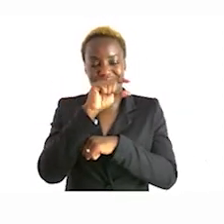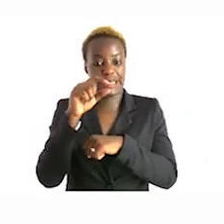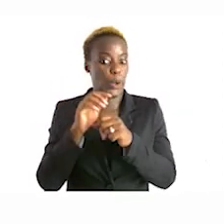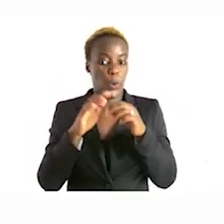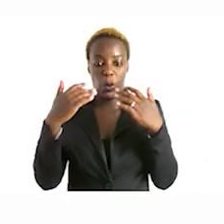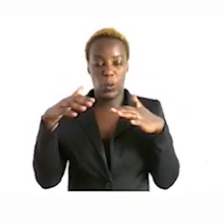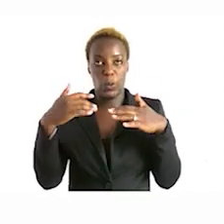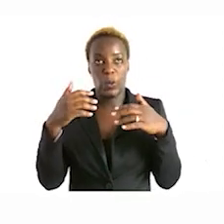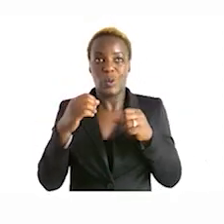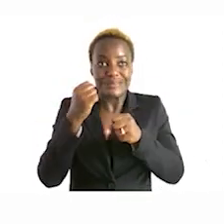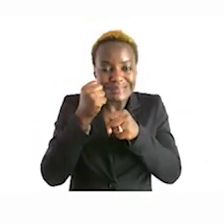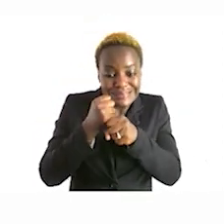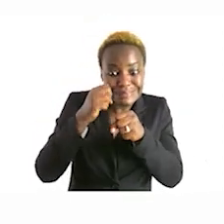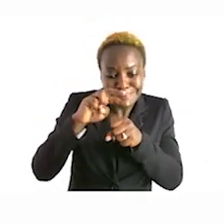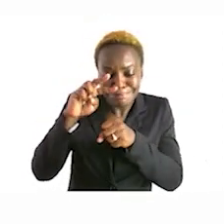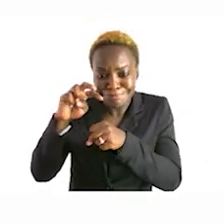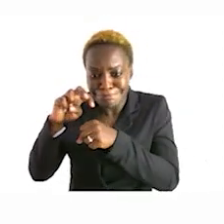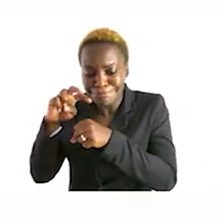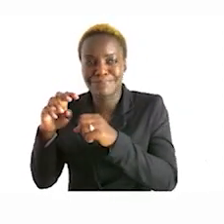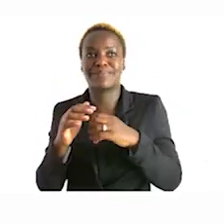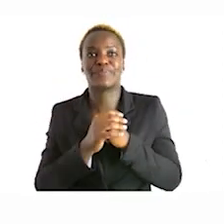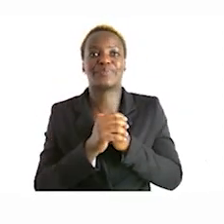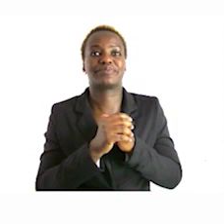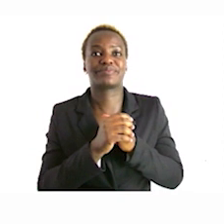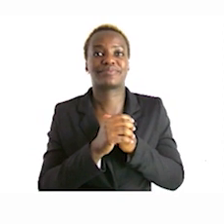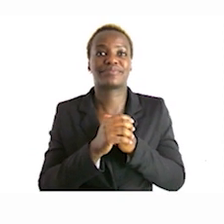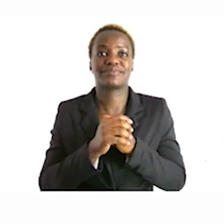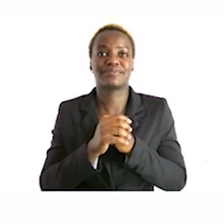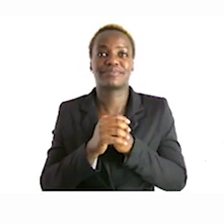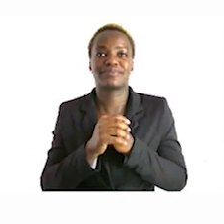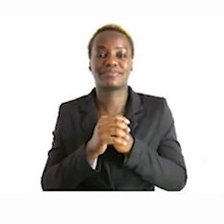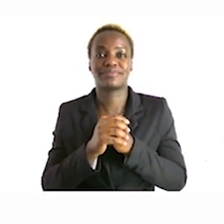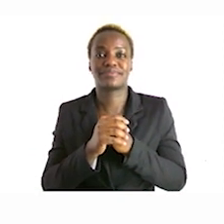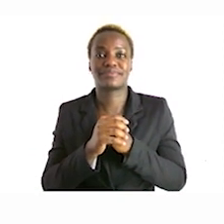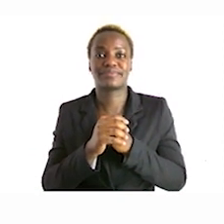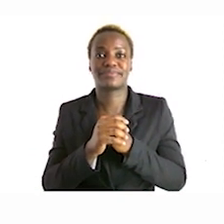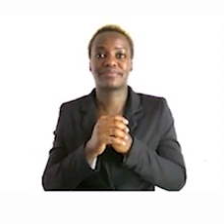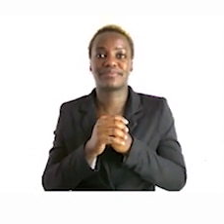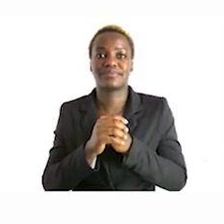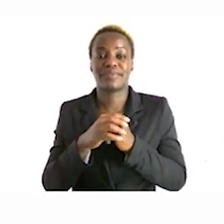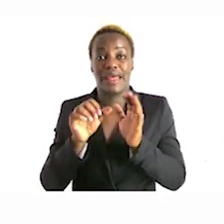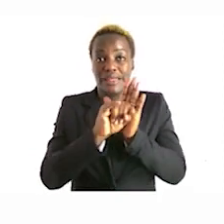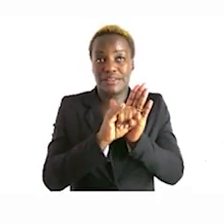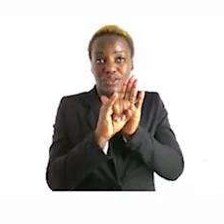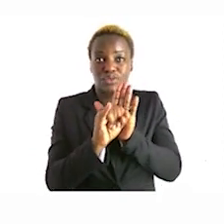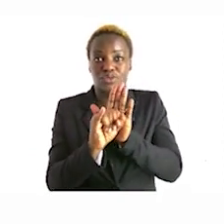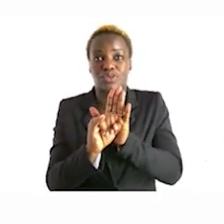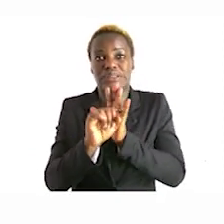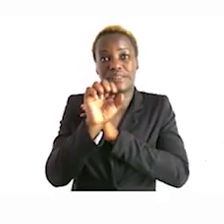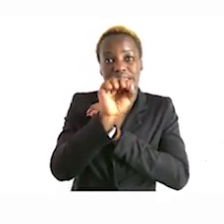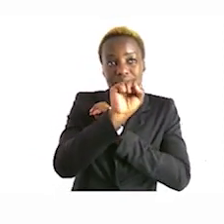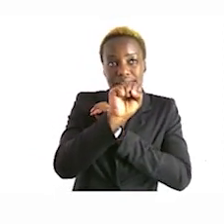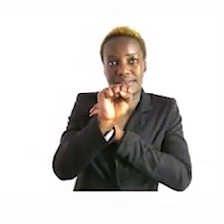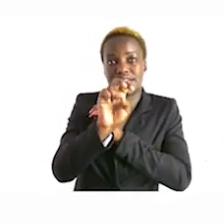seek. The previous lessons you have done all the other sounds, but for this lesson, I will just quickly introduce to you the